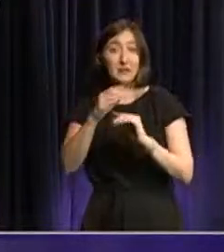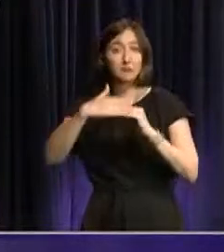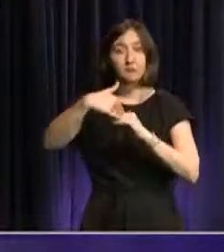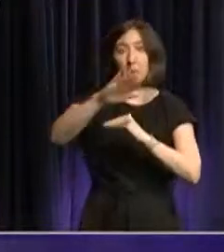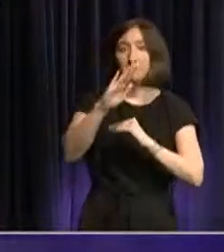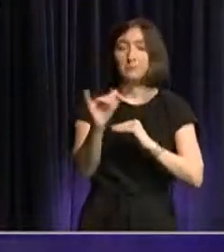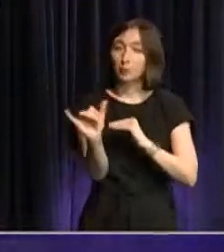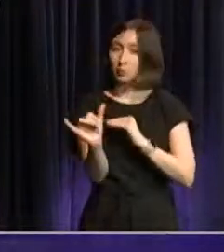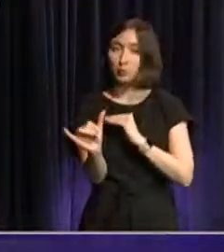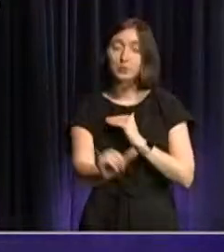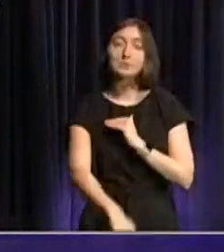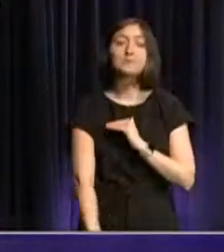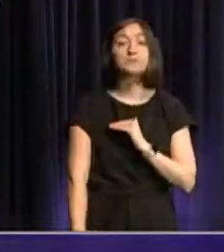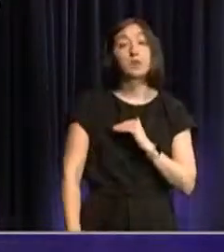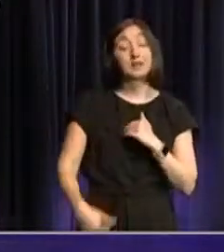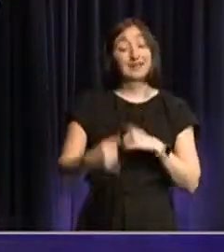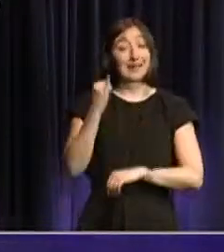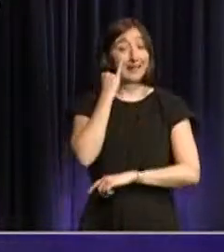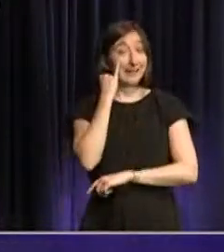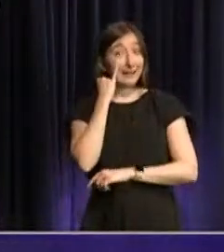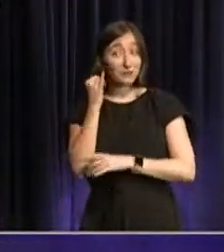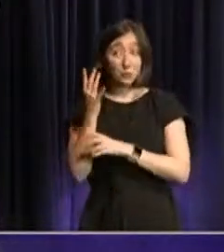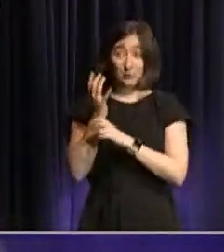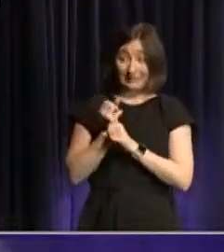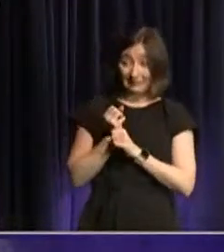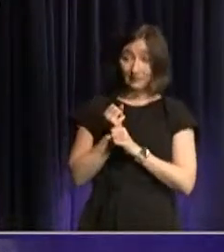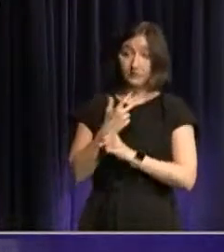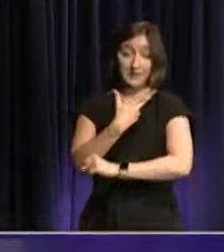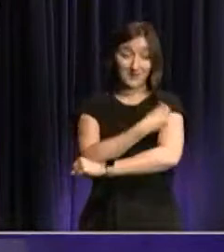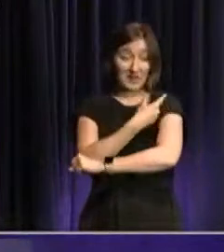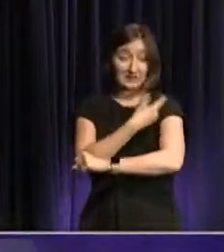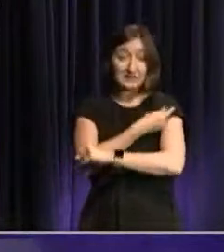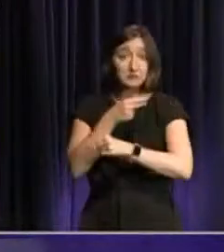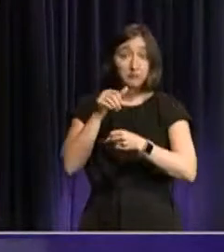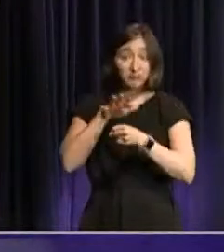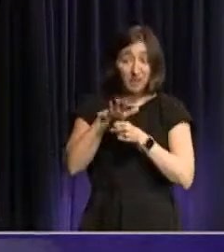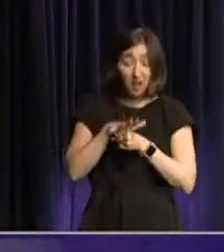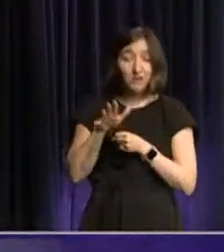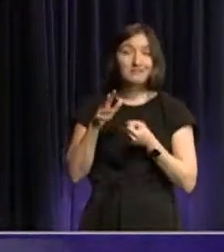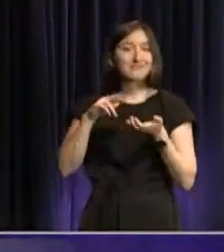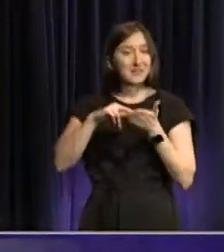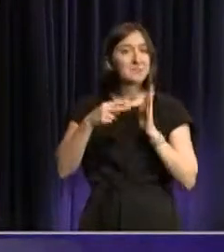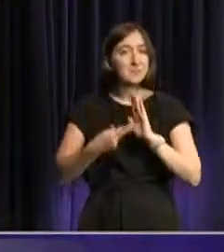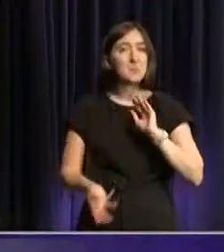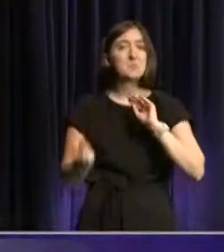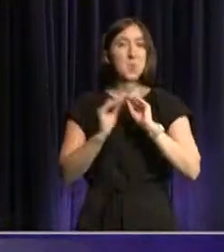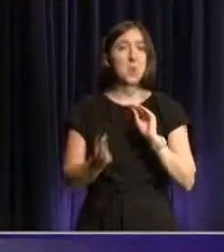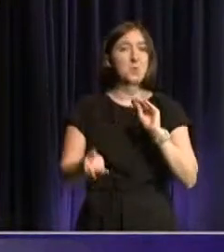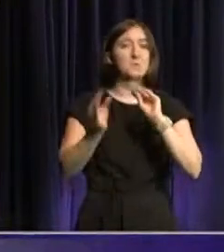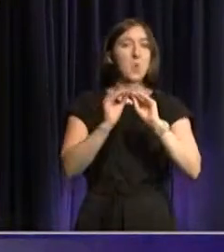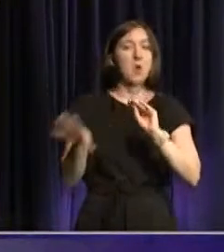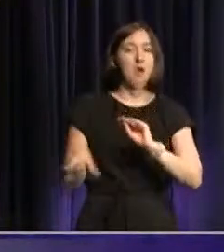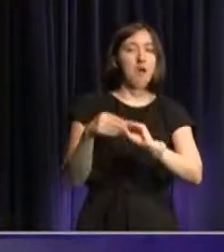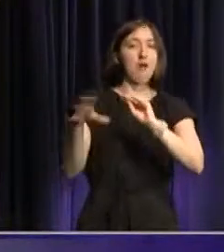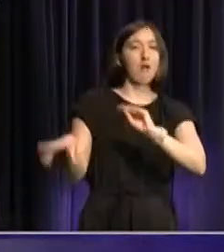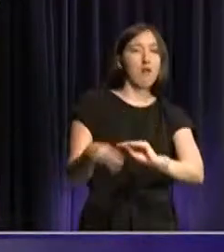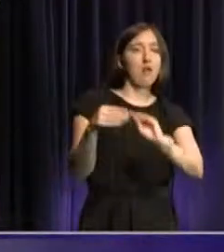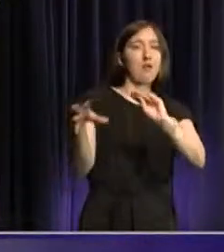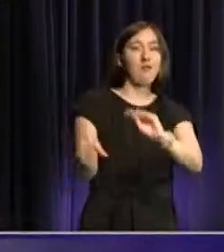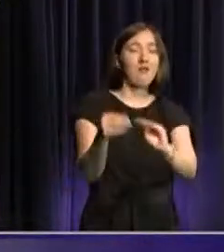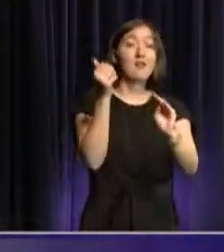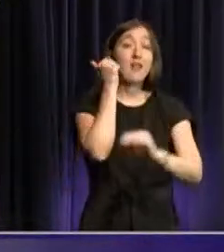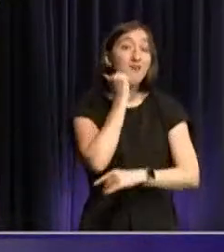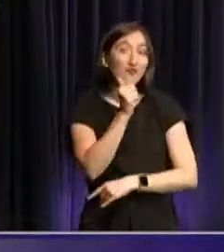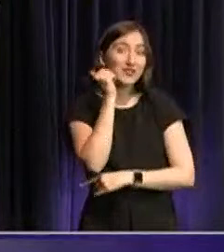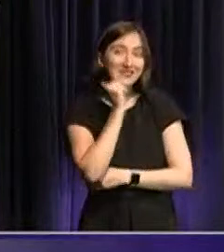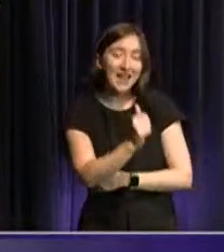the vaccines in, obviously we can do more and more every day, and so it's a matter of continuing, we've said over and